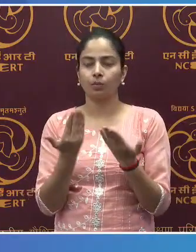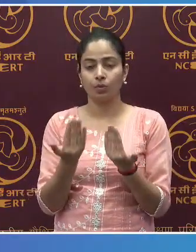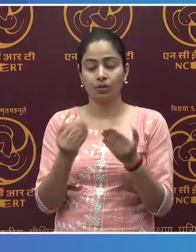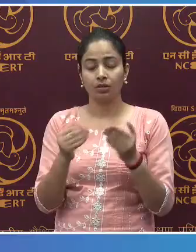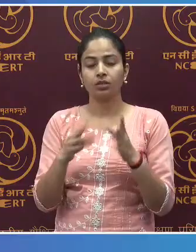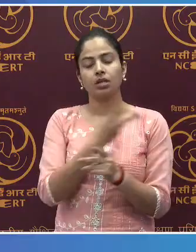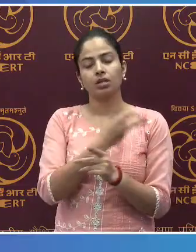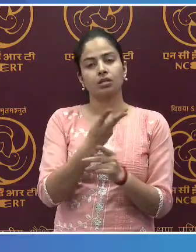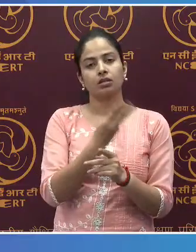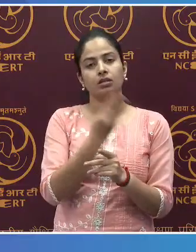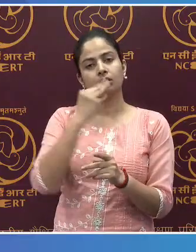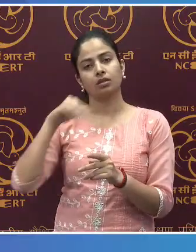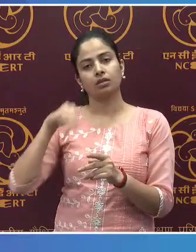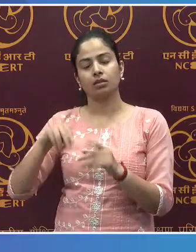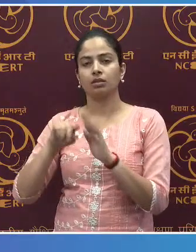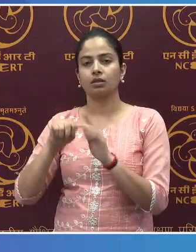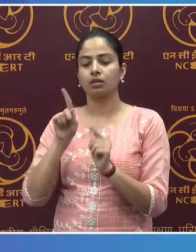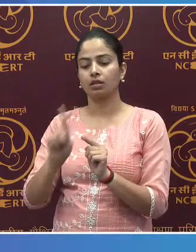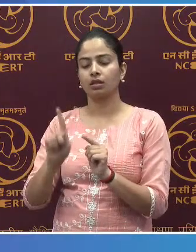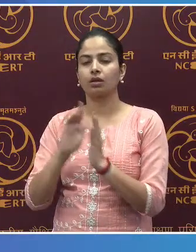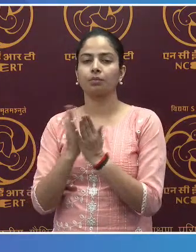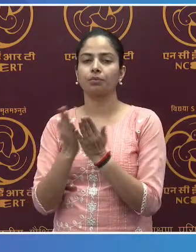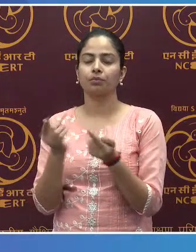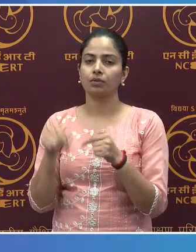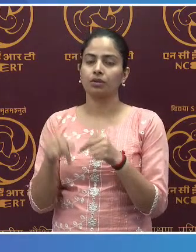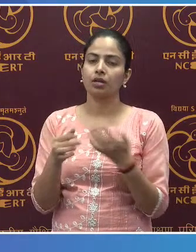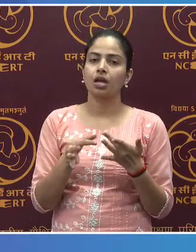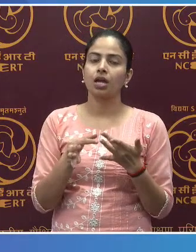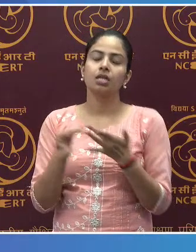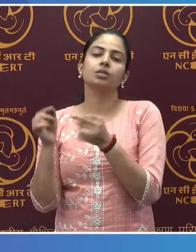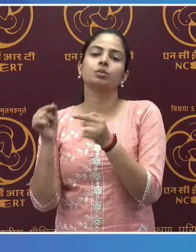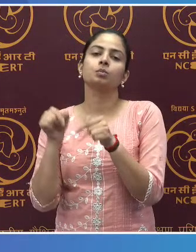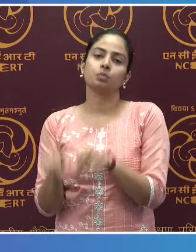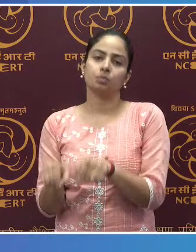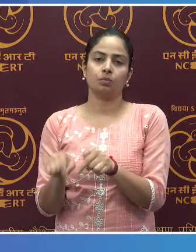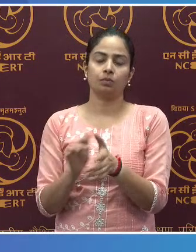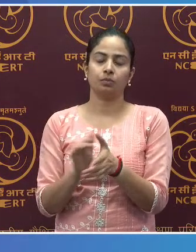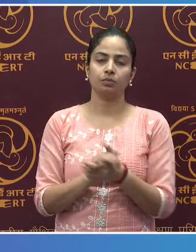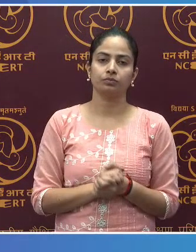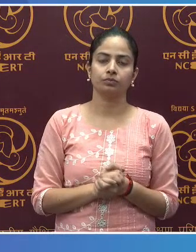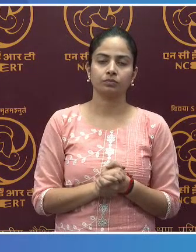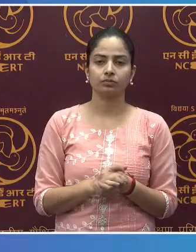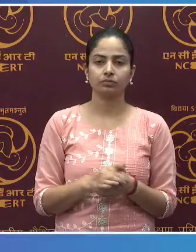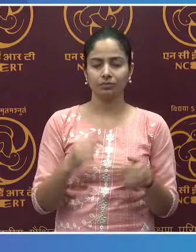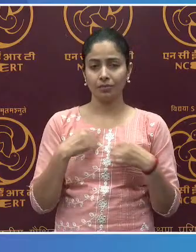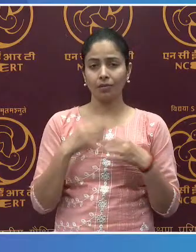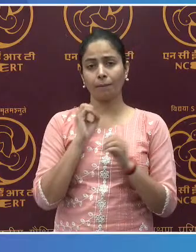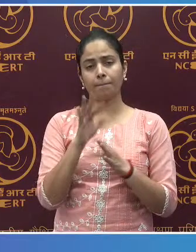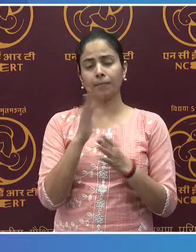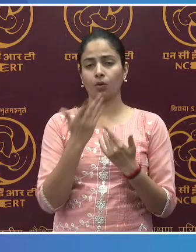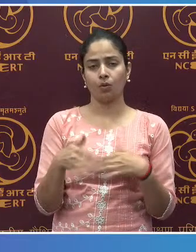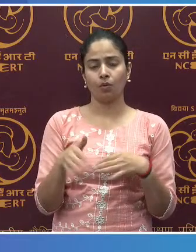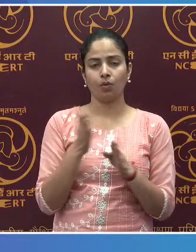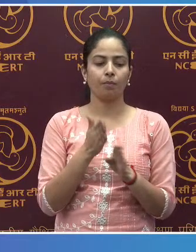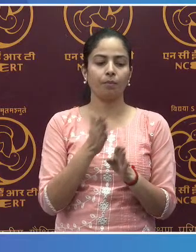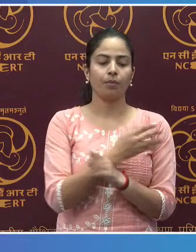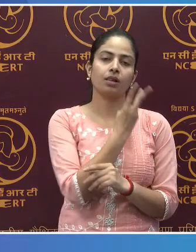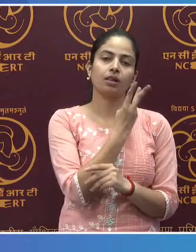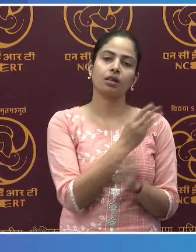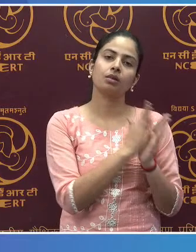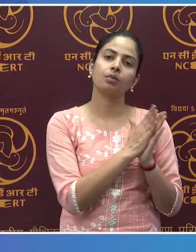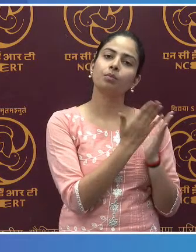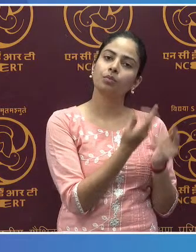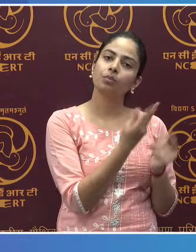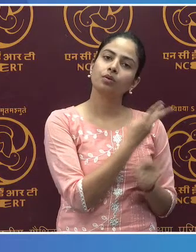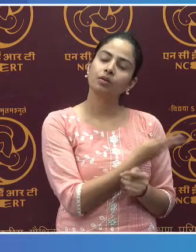there is only 1 book. So that is a very unique feature about that particular book. As I have said that earlier we were having the 3 books, now